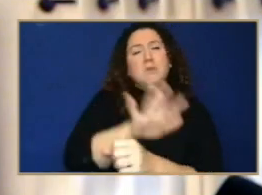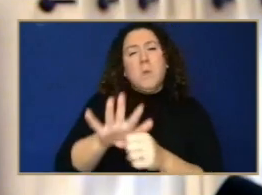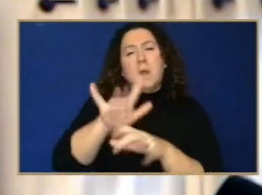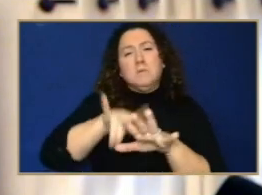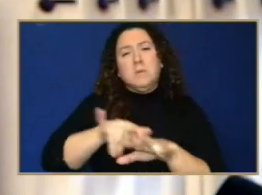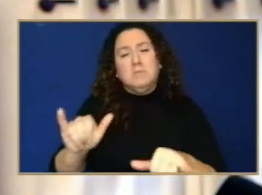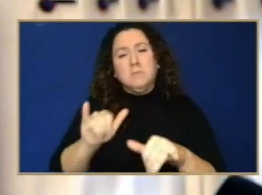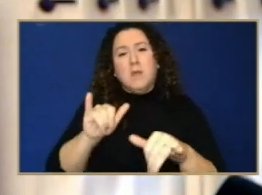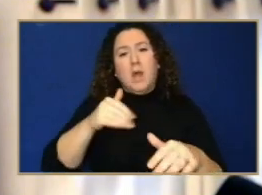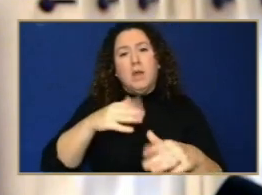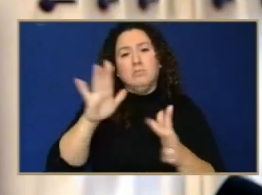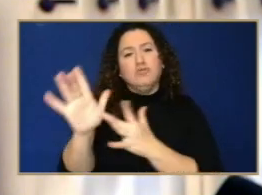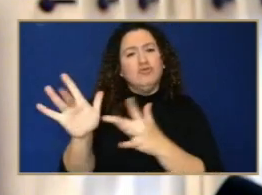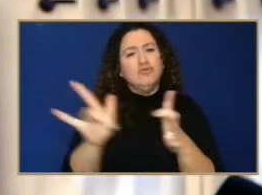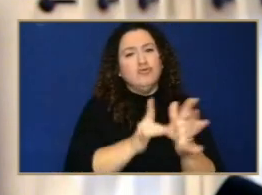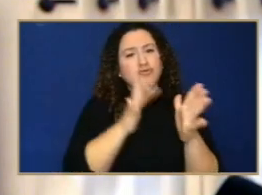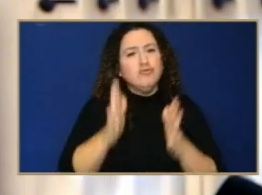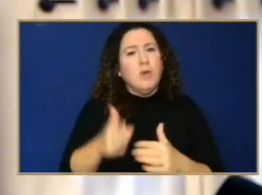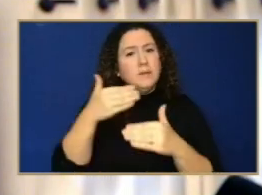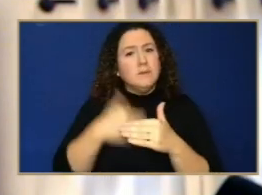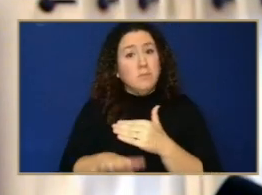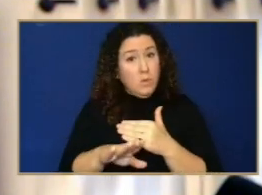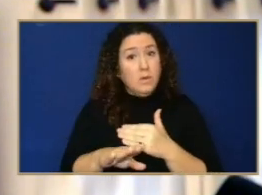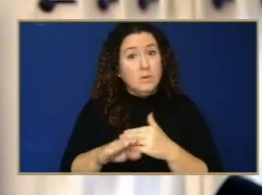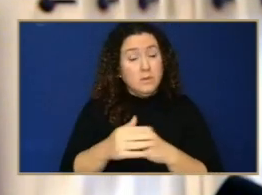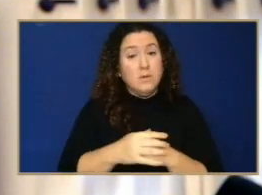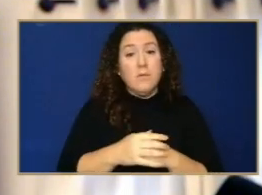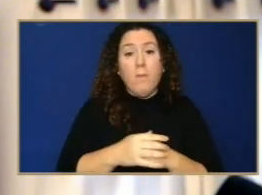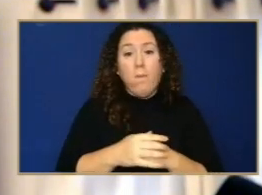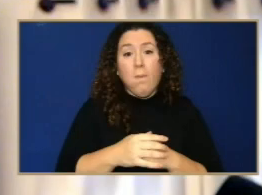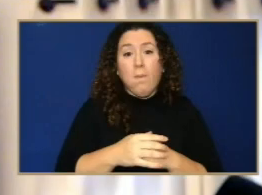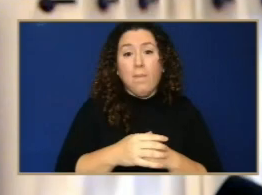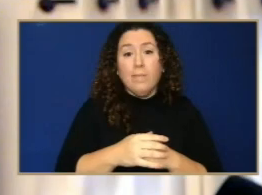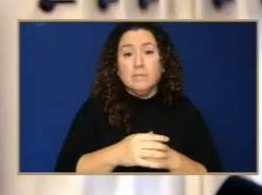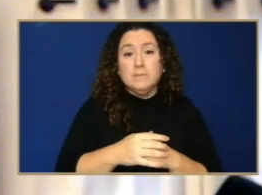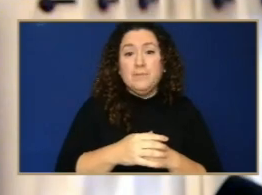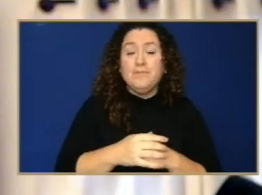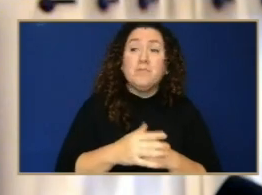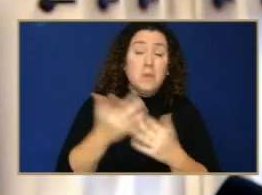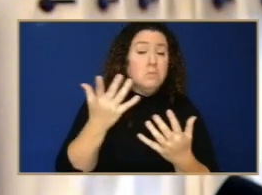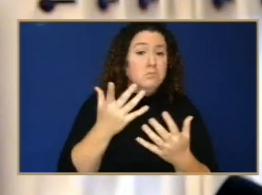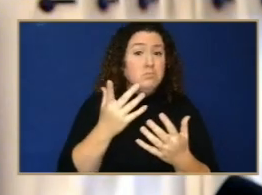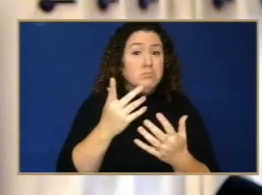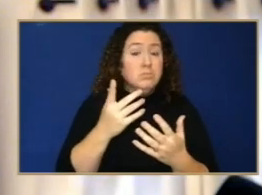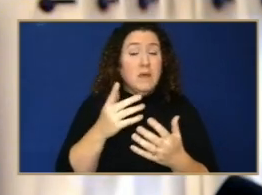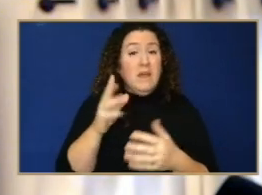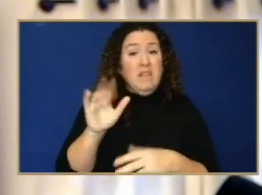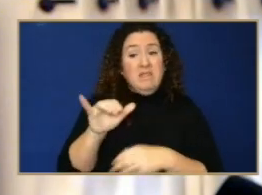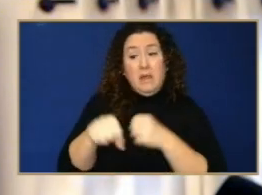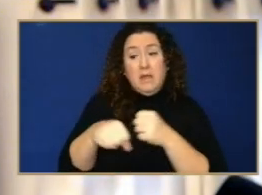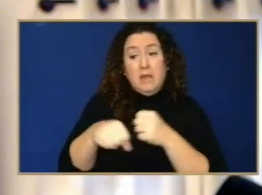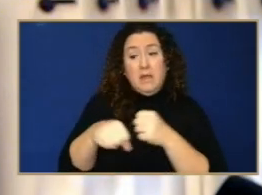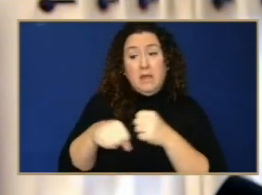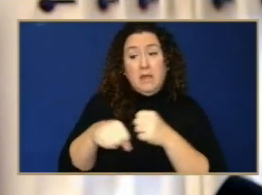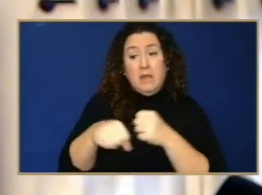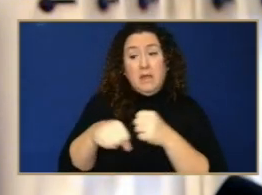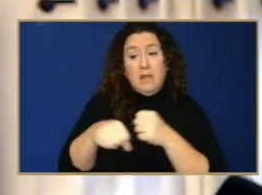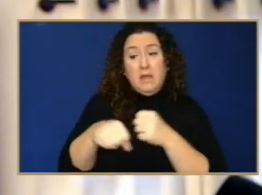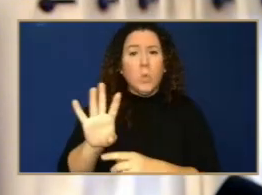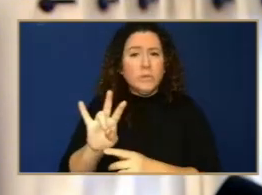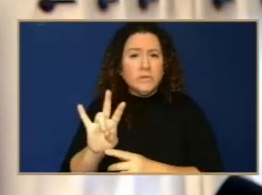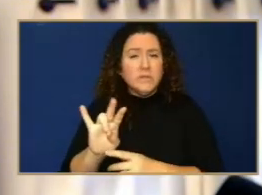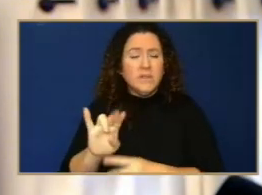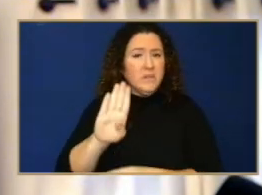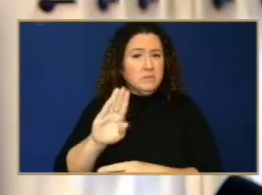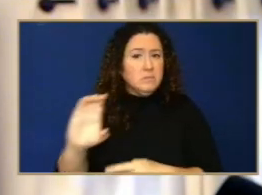the it is quite possible that there was a conjunction in the year 6 or 7 BC, and a conjunction very much like this one here,